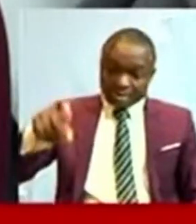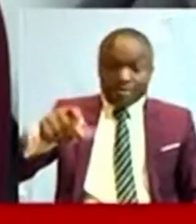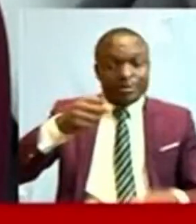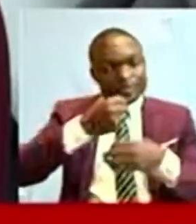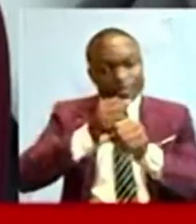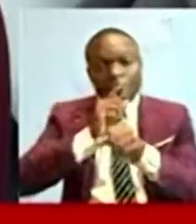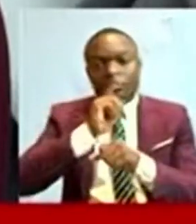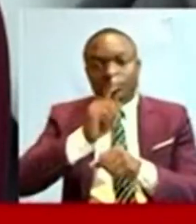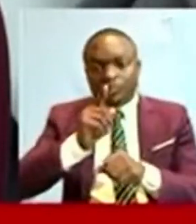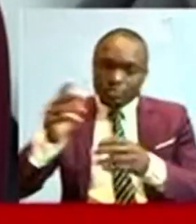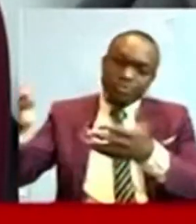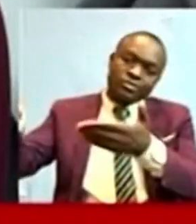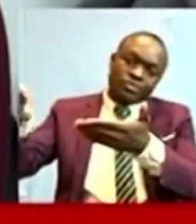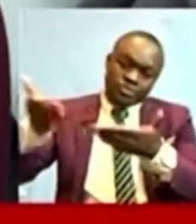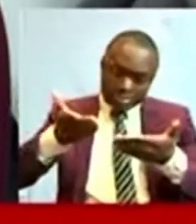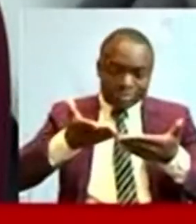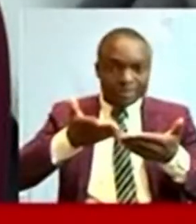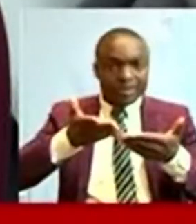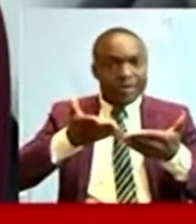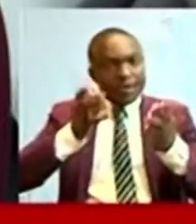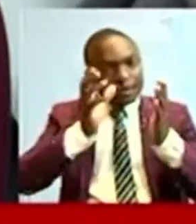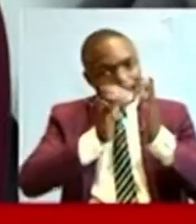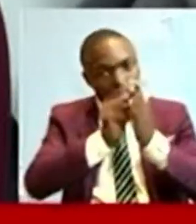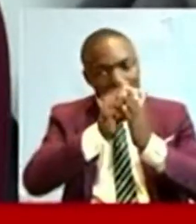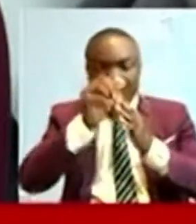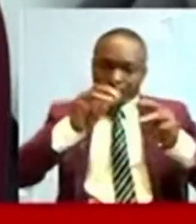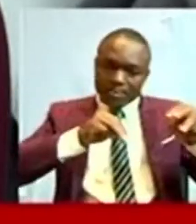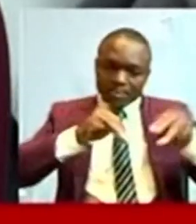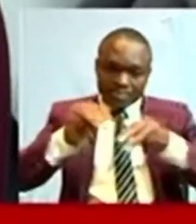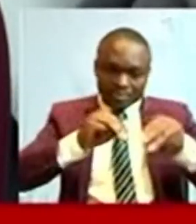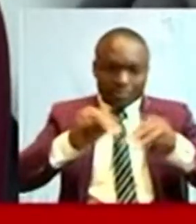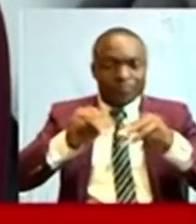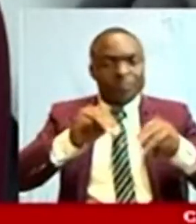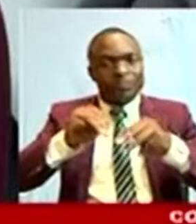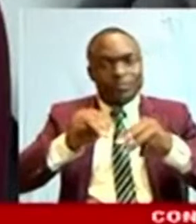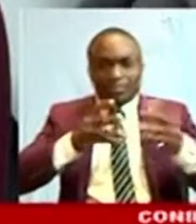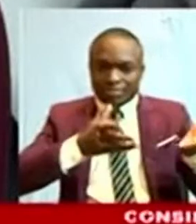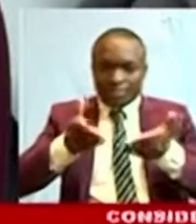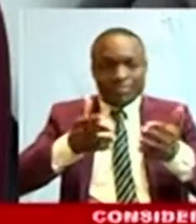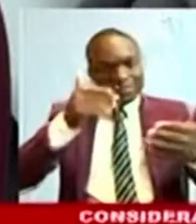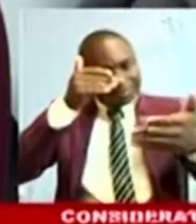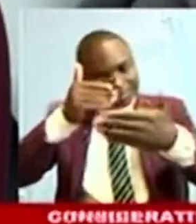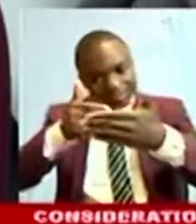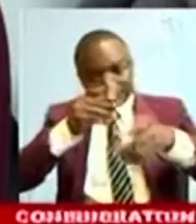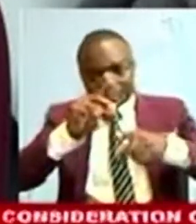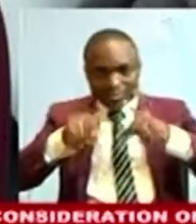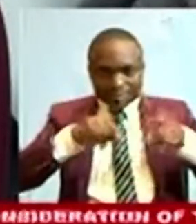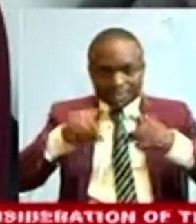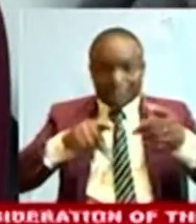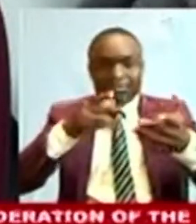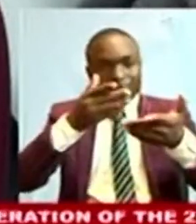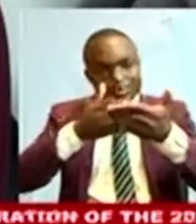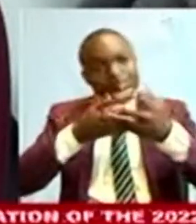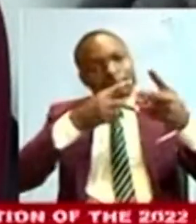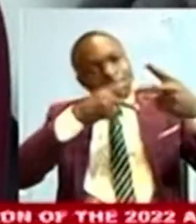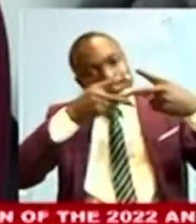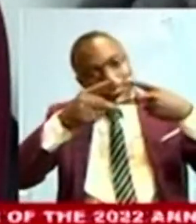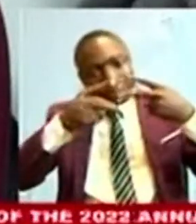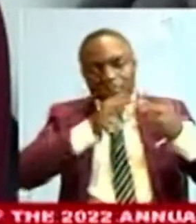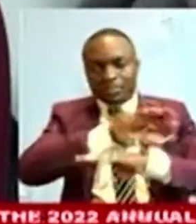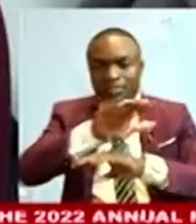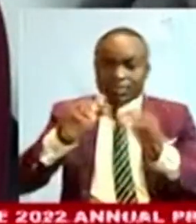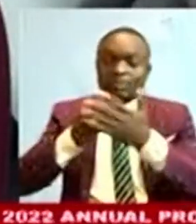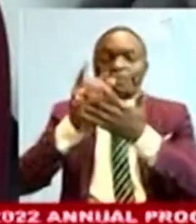bring cancer management services as close to the people as possible, for this is our vision in all parts of the